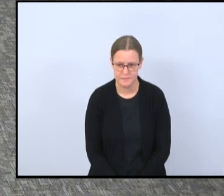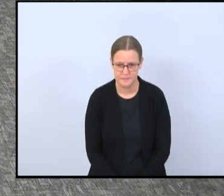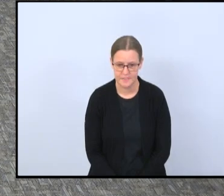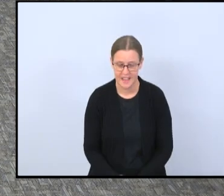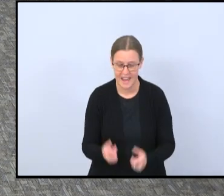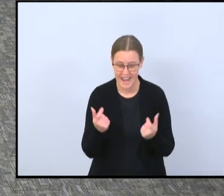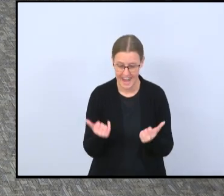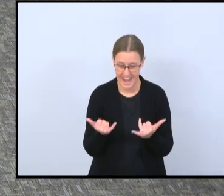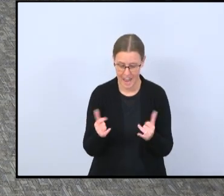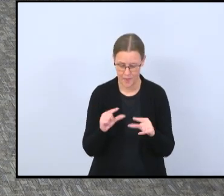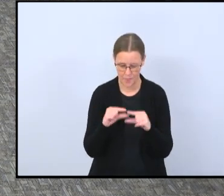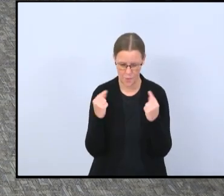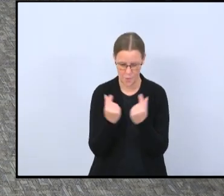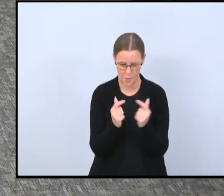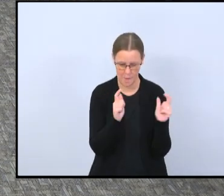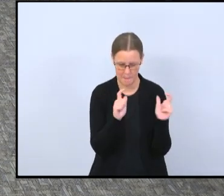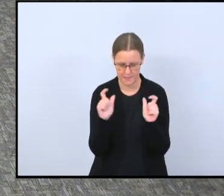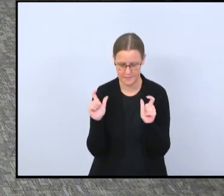Now we're going to get a group photo.